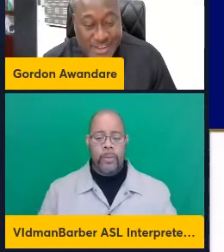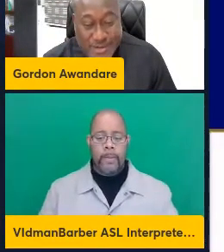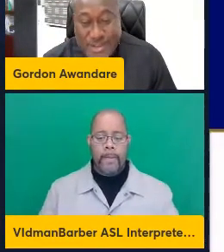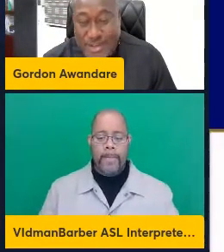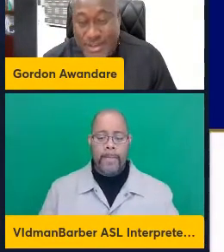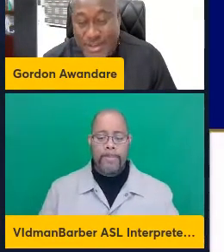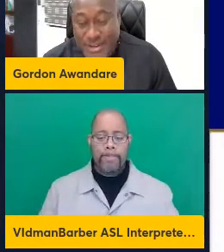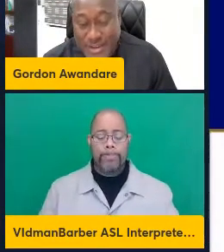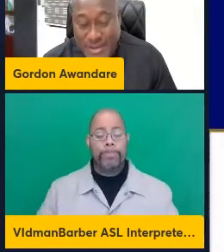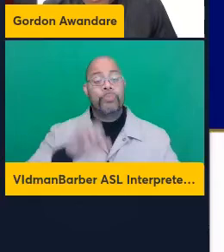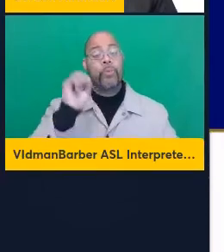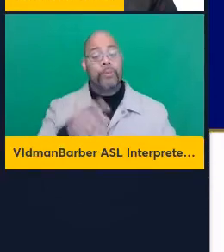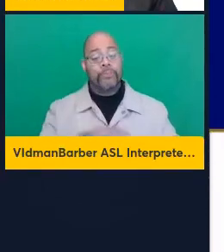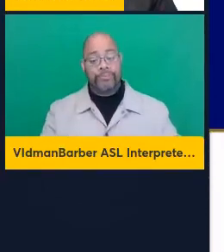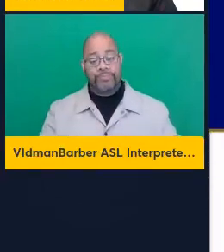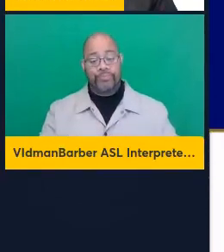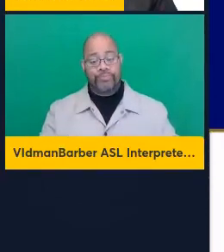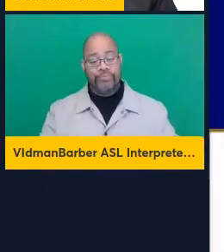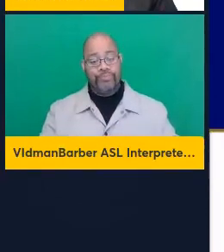Okay.